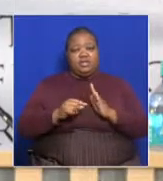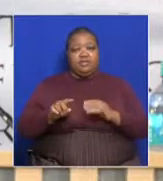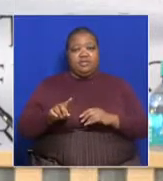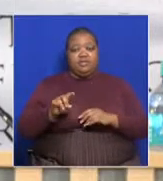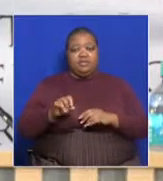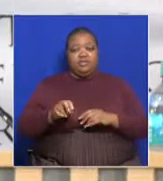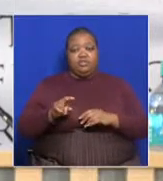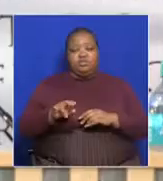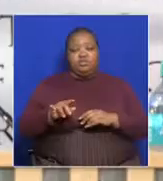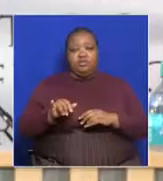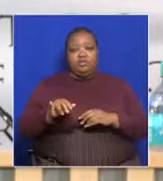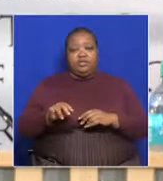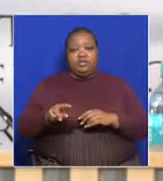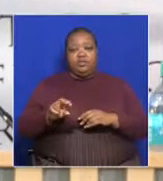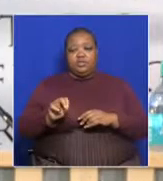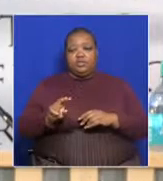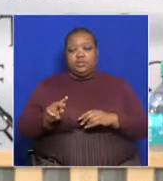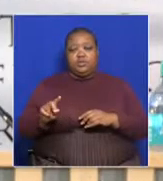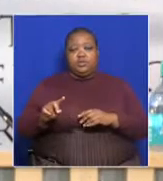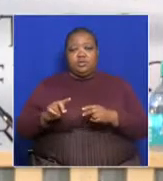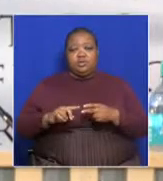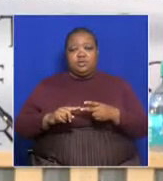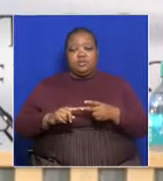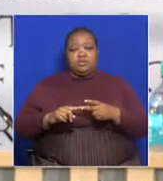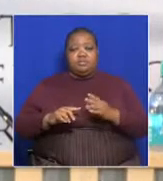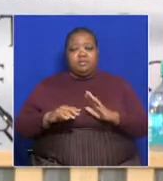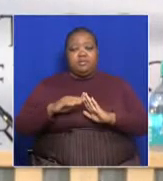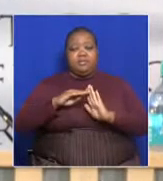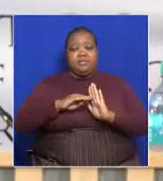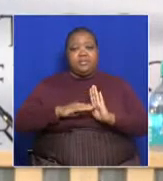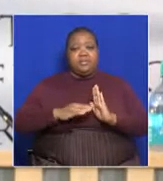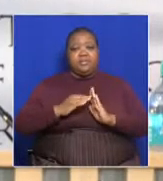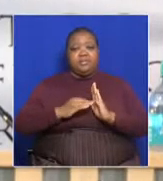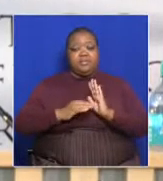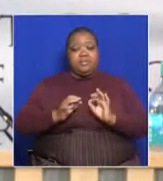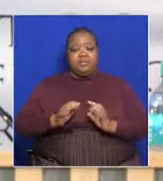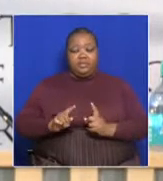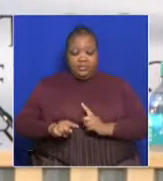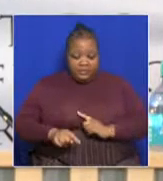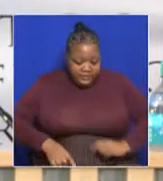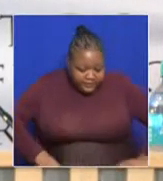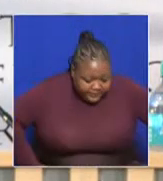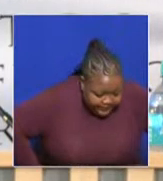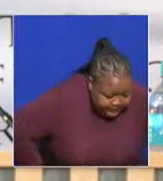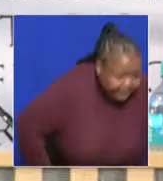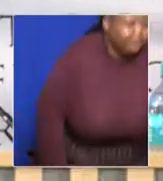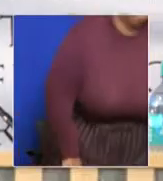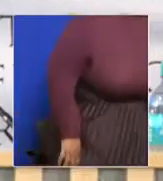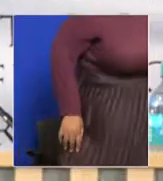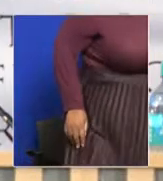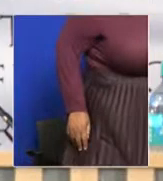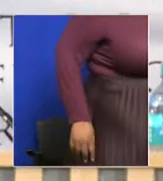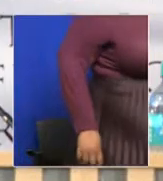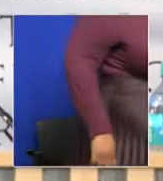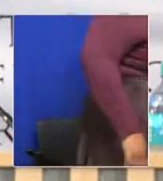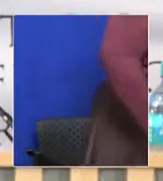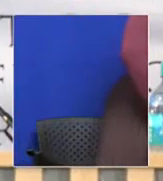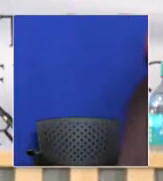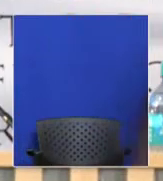point, you have listed them there. You say you went with Mpangase and